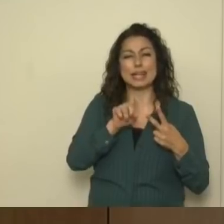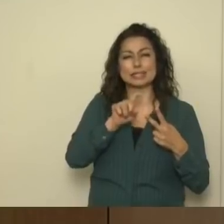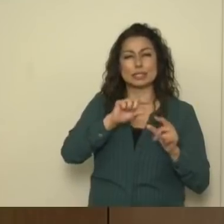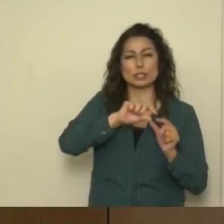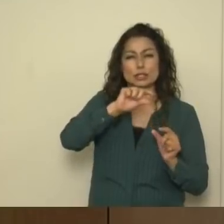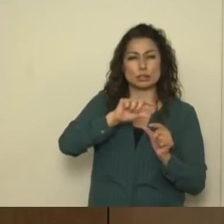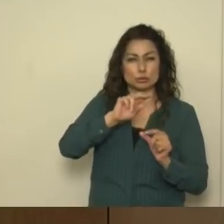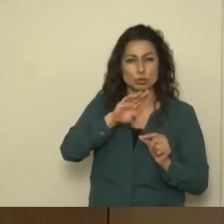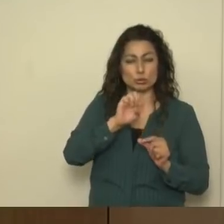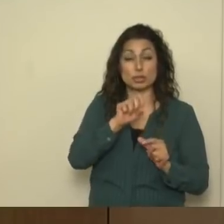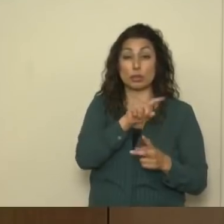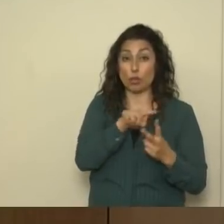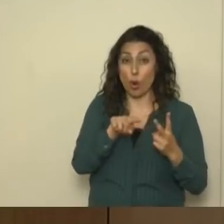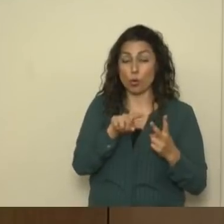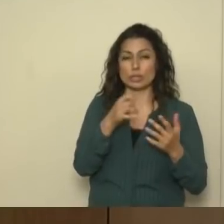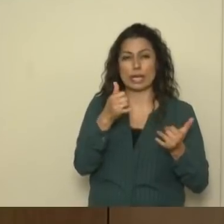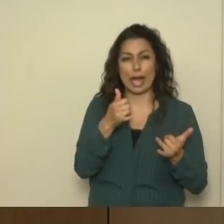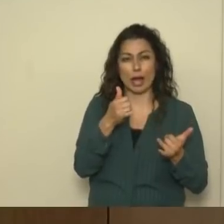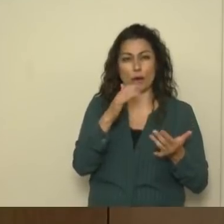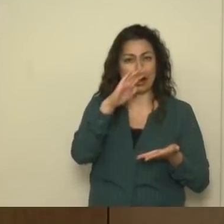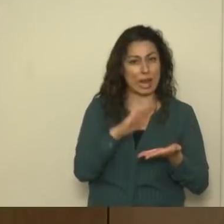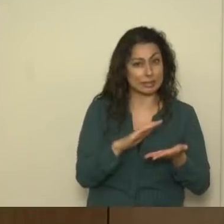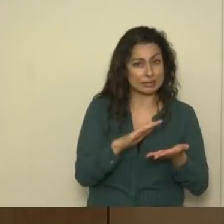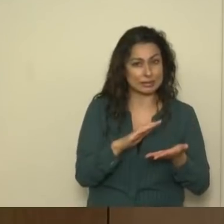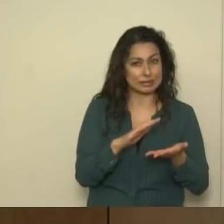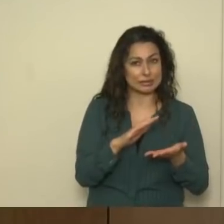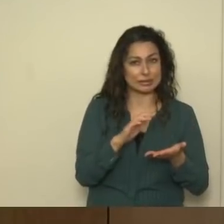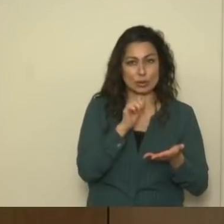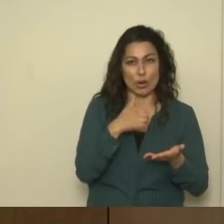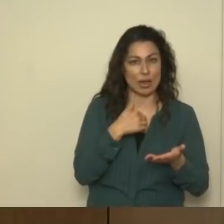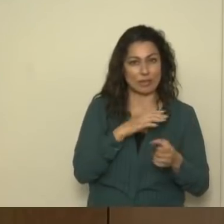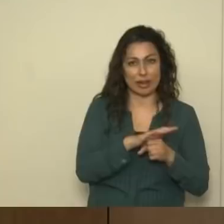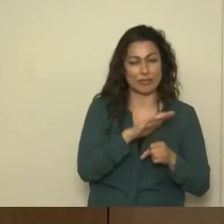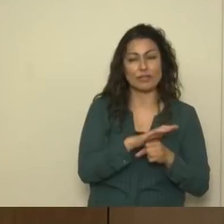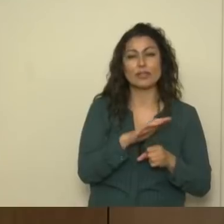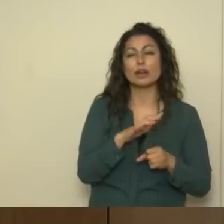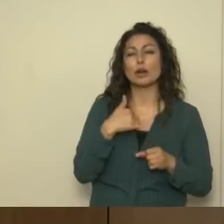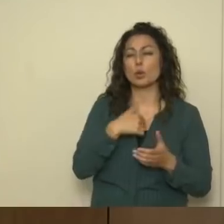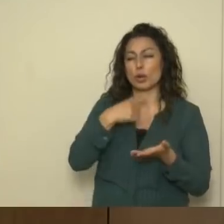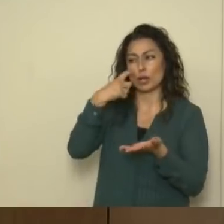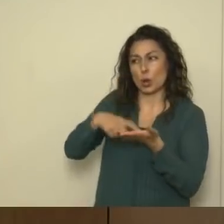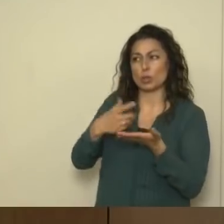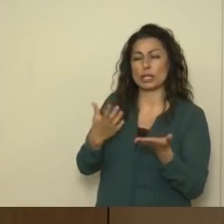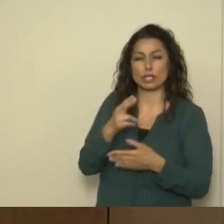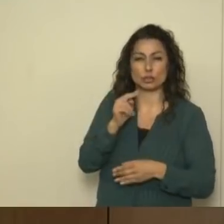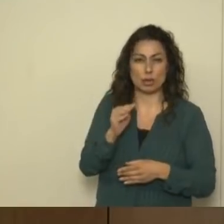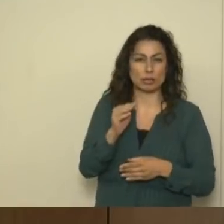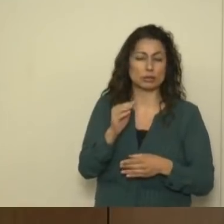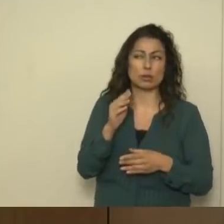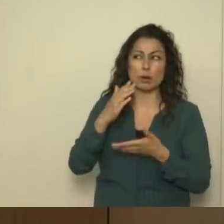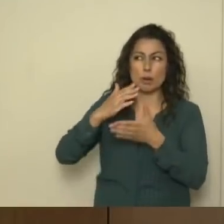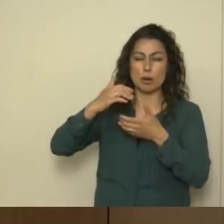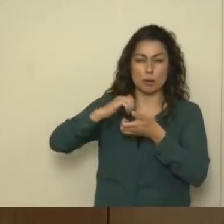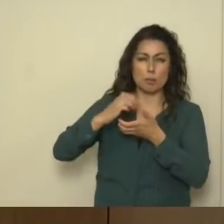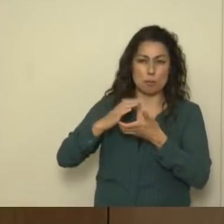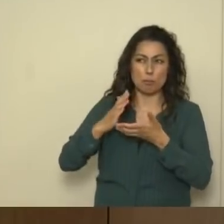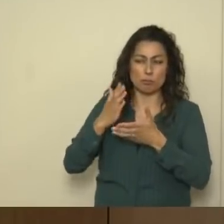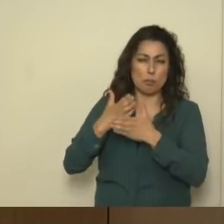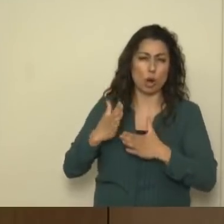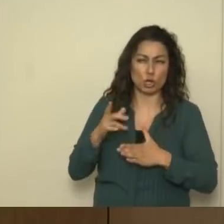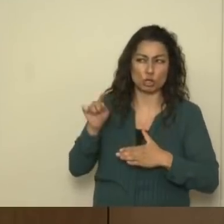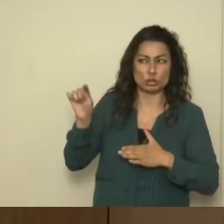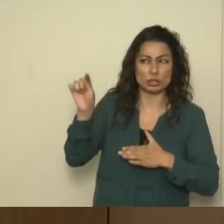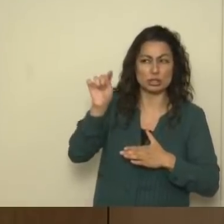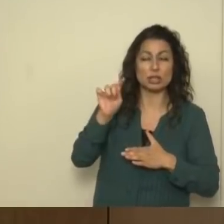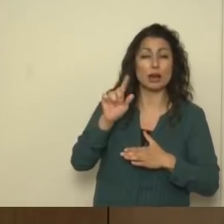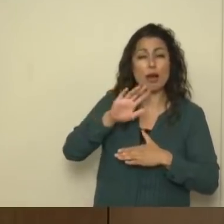those are in short supply. What we saw in New Mexico by our partners, and they're going to work with us better, we're